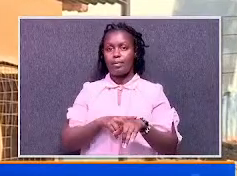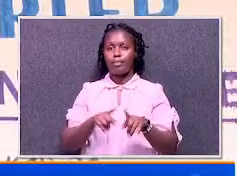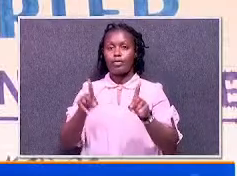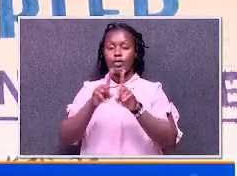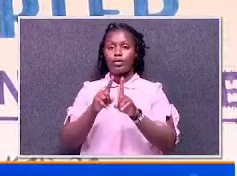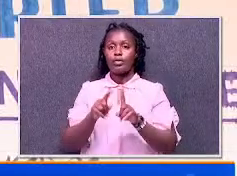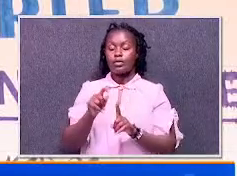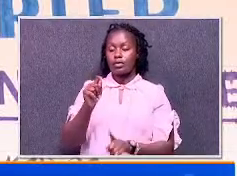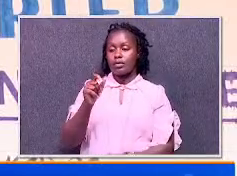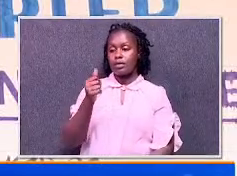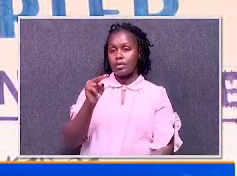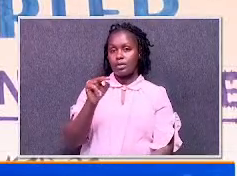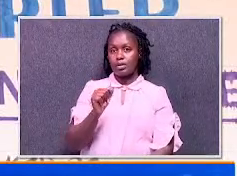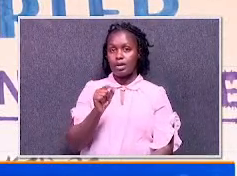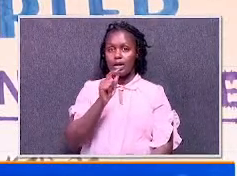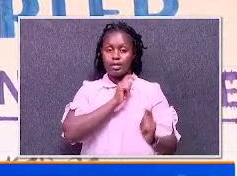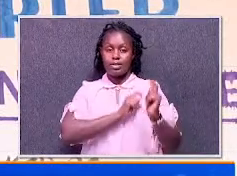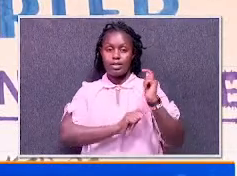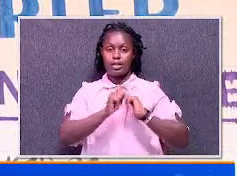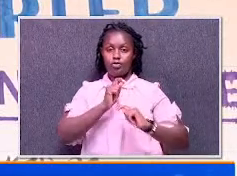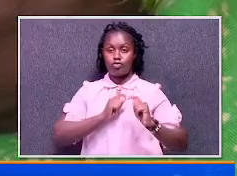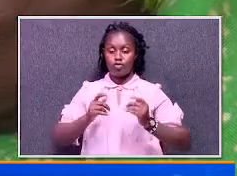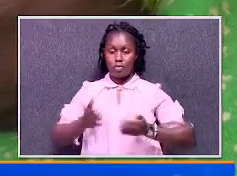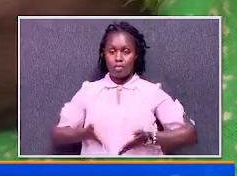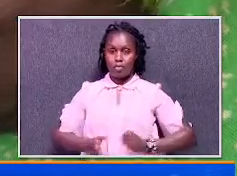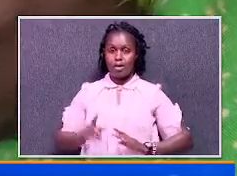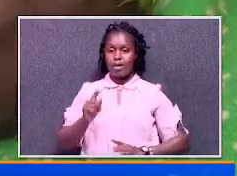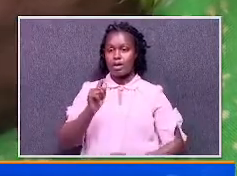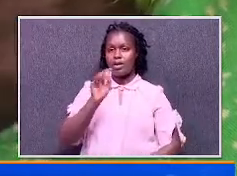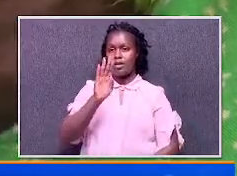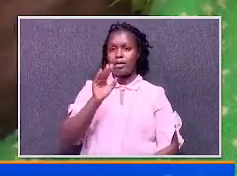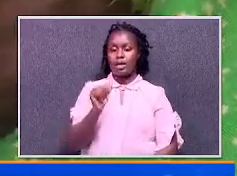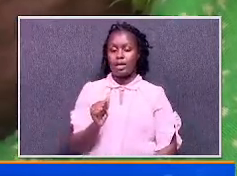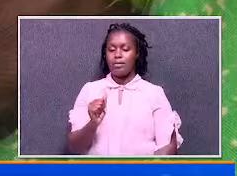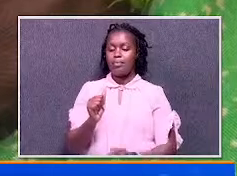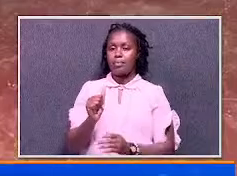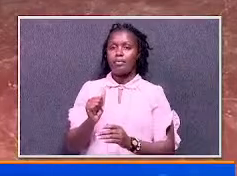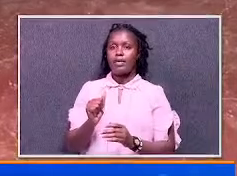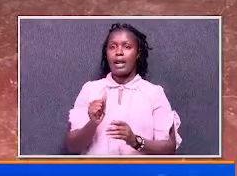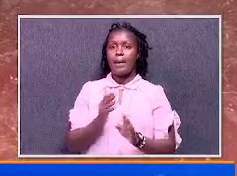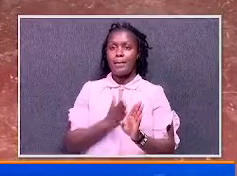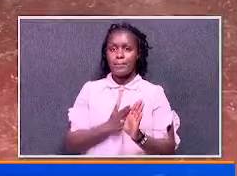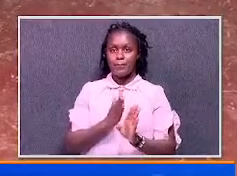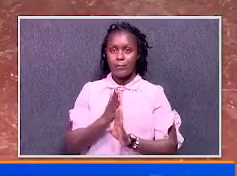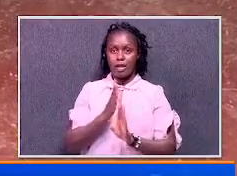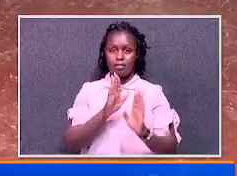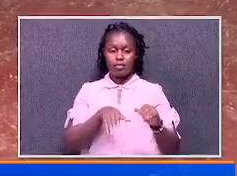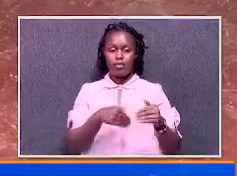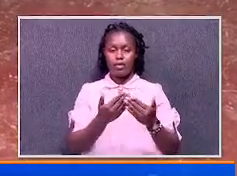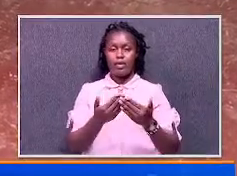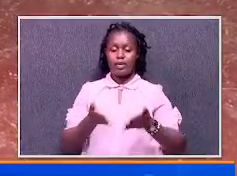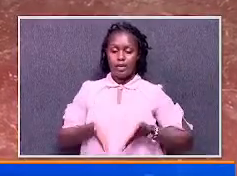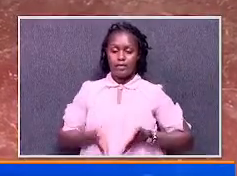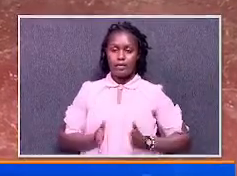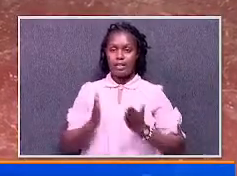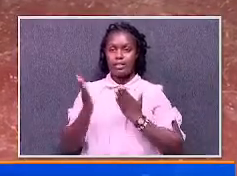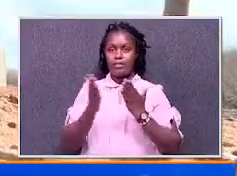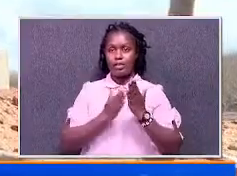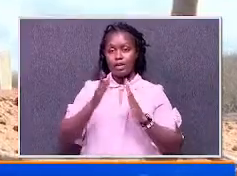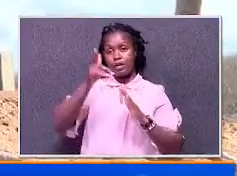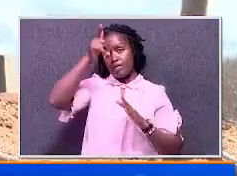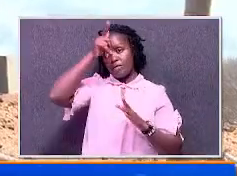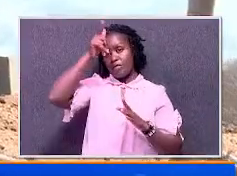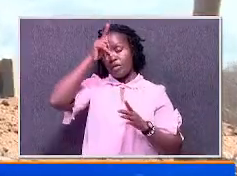River County, traditional birth attendants, TBAs, remain the main providers of delivery services in rural and remote